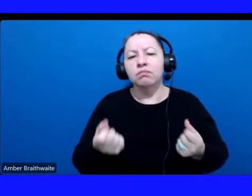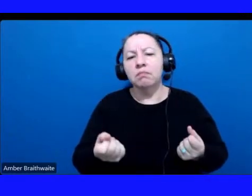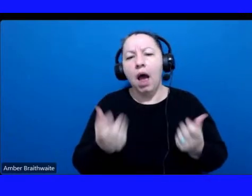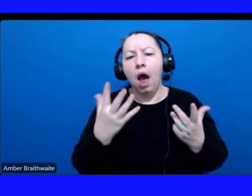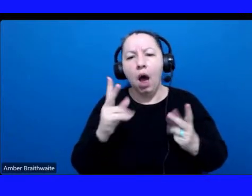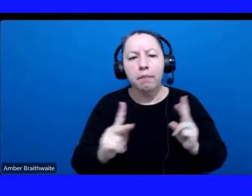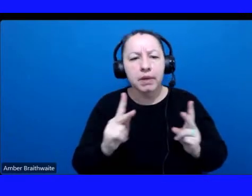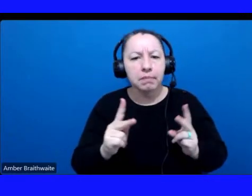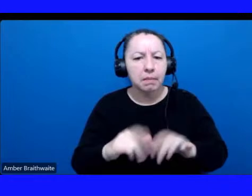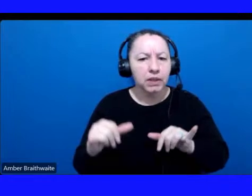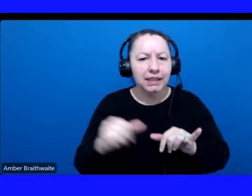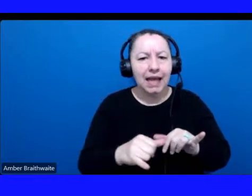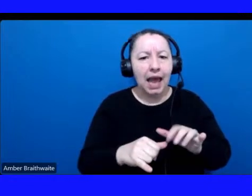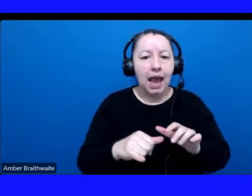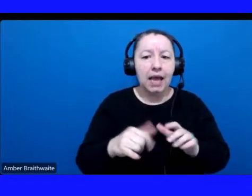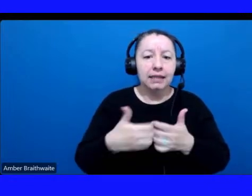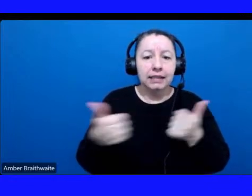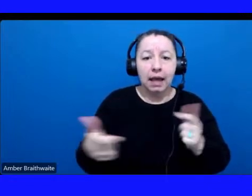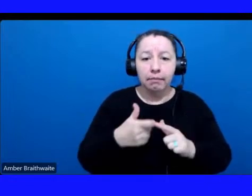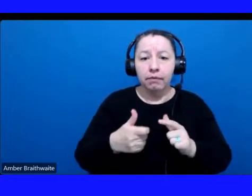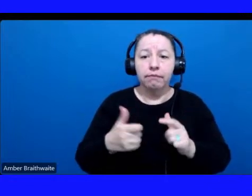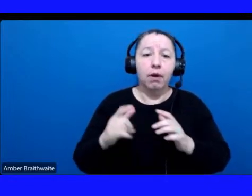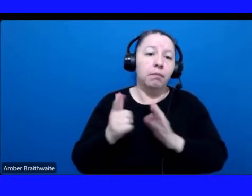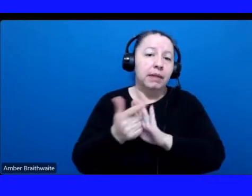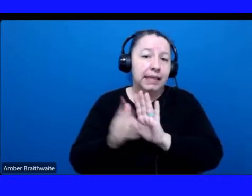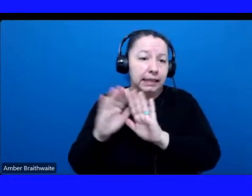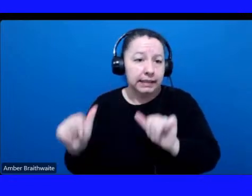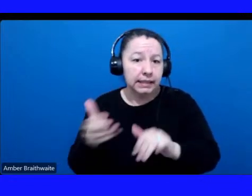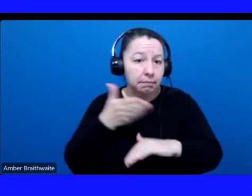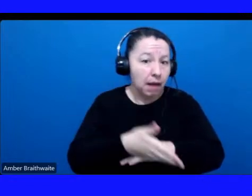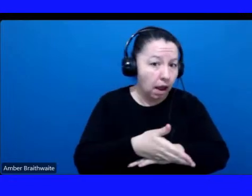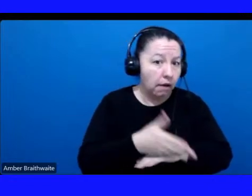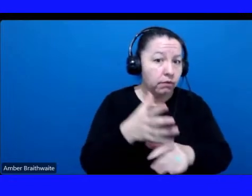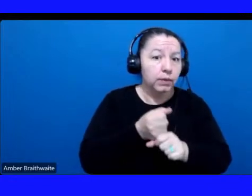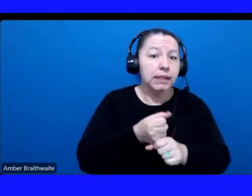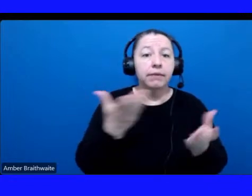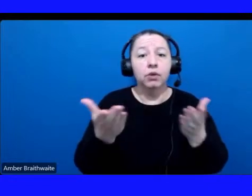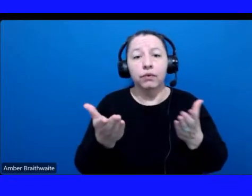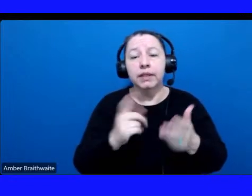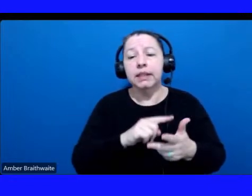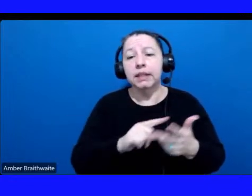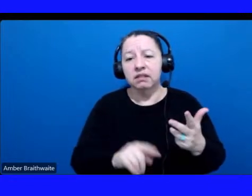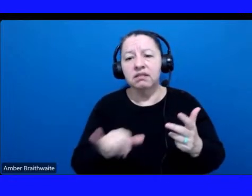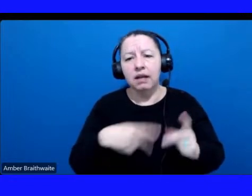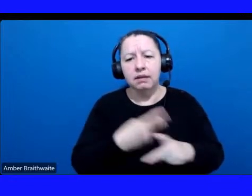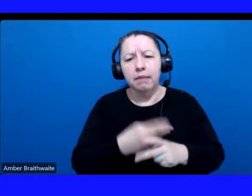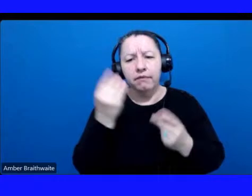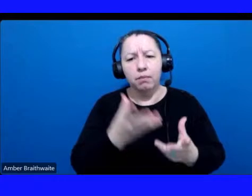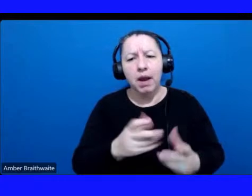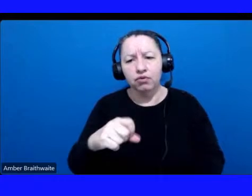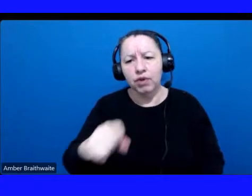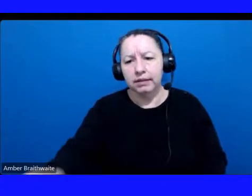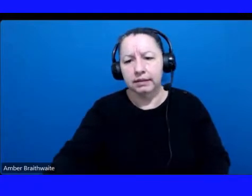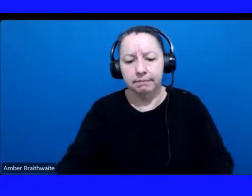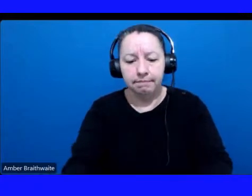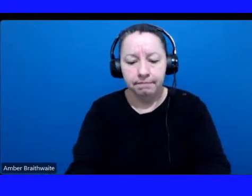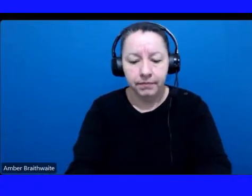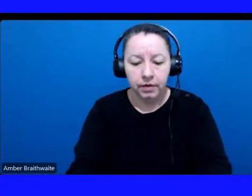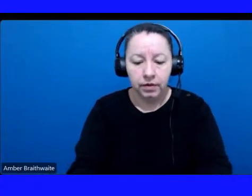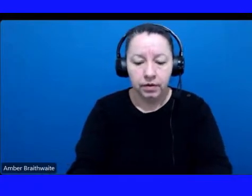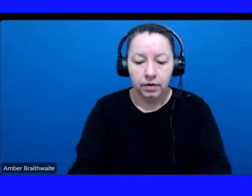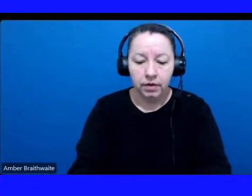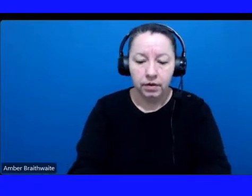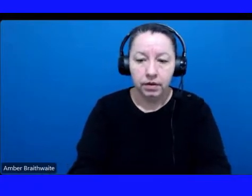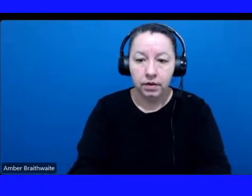traumas that the women experience at the time, the women I met, older and